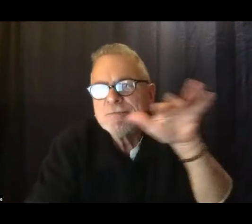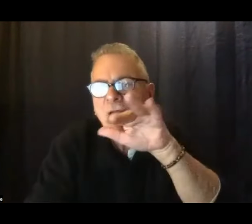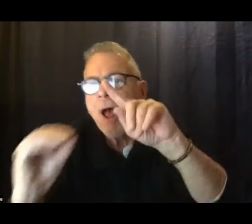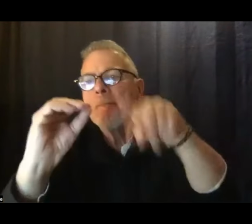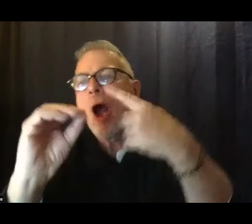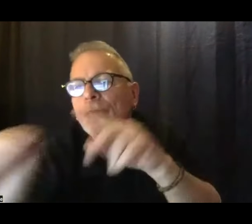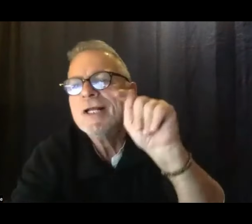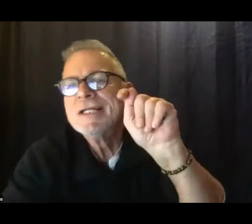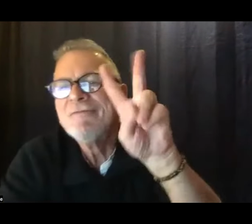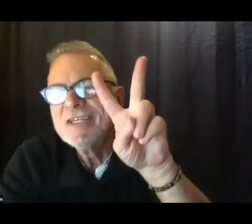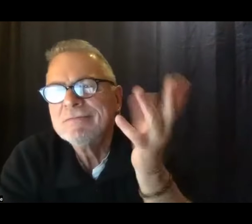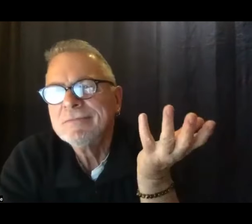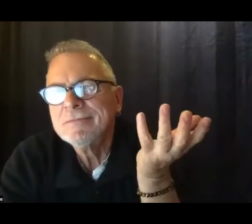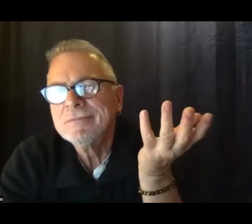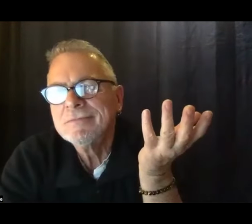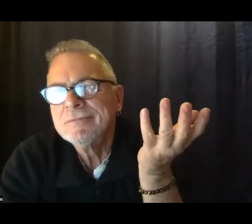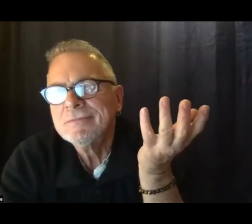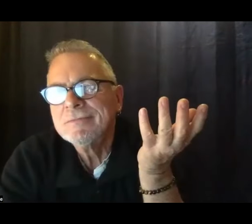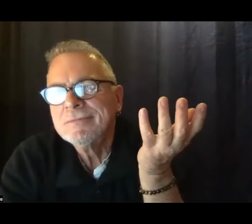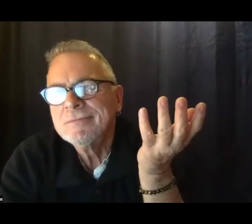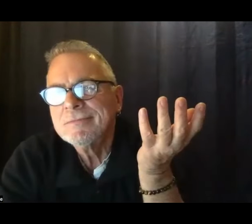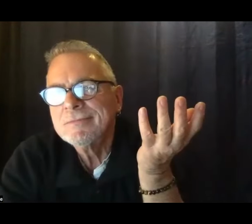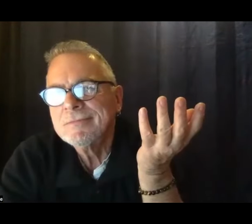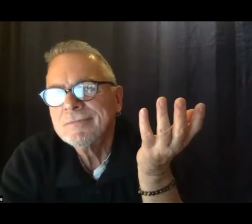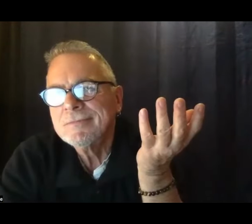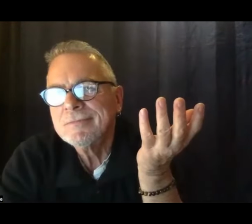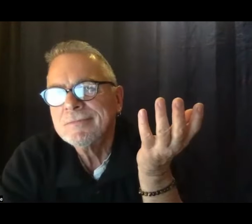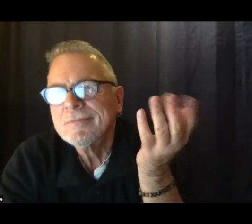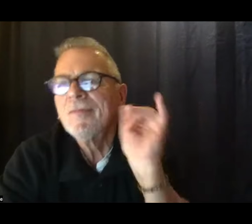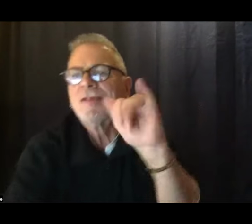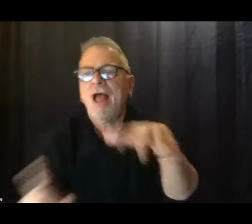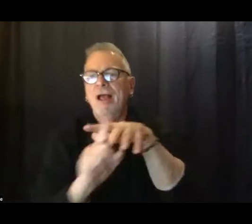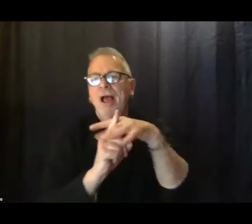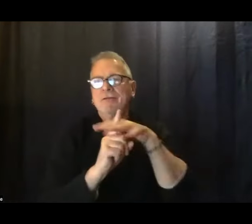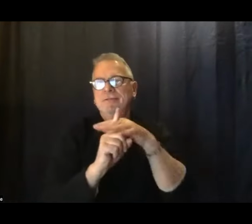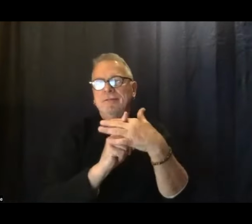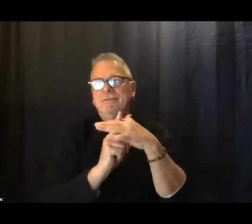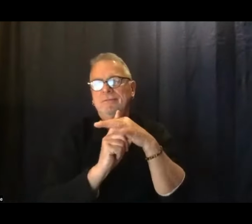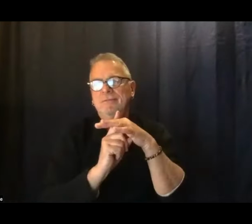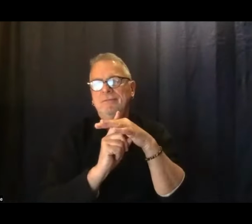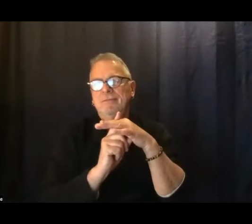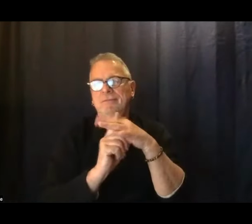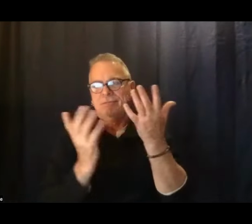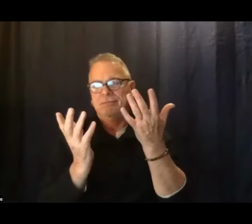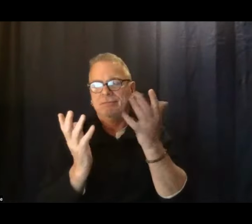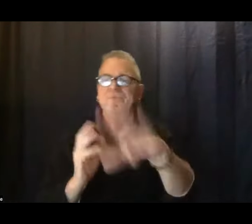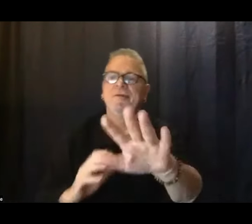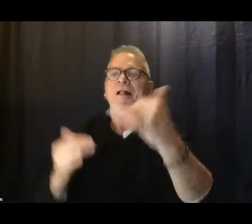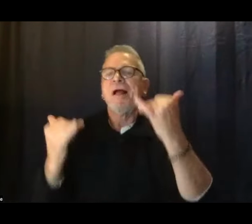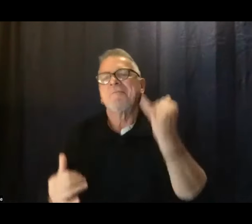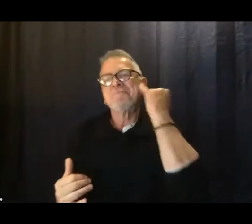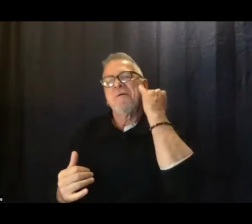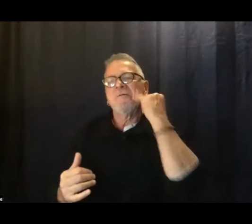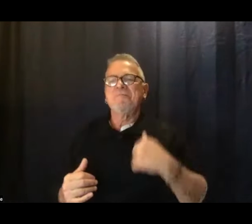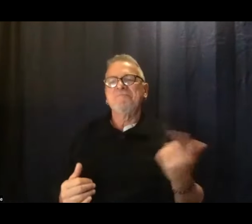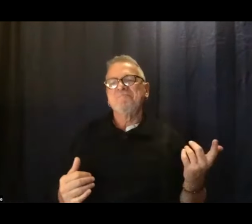think, what are some possible things regarding a TV that might come up? That's